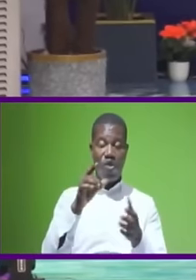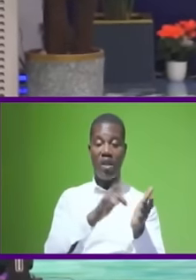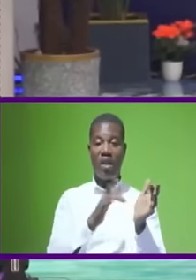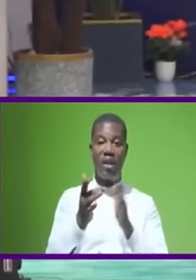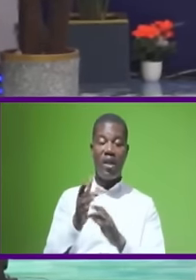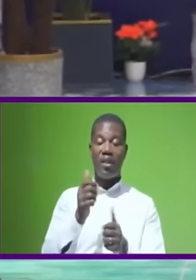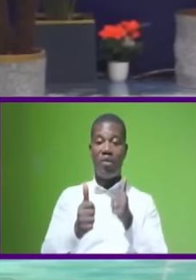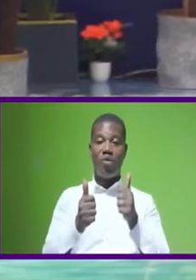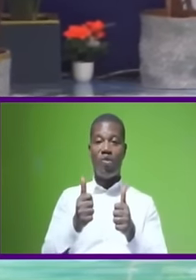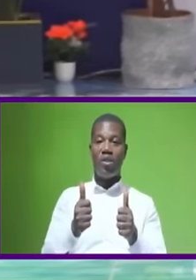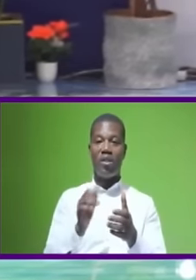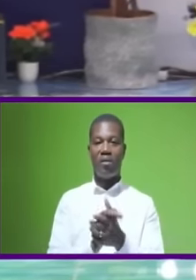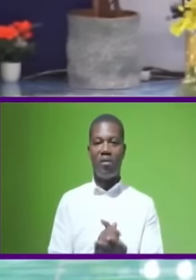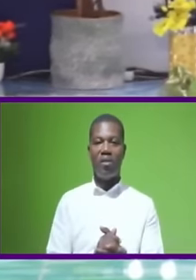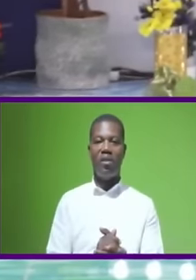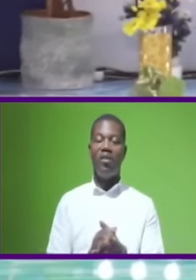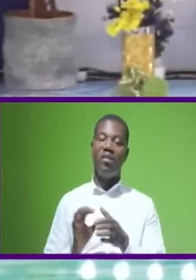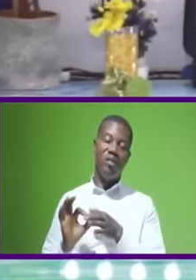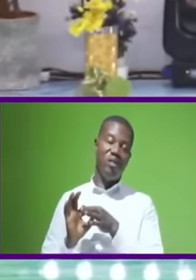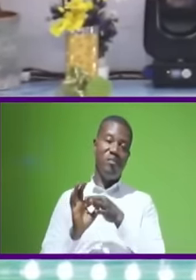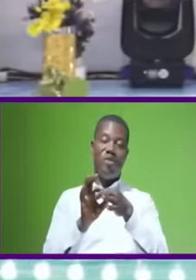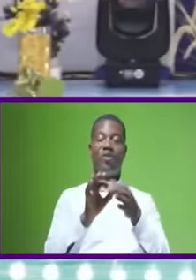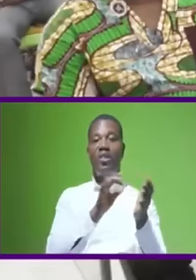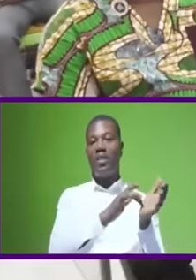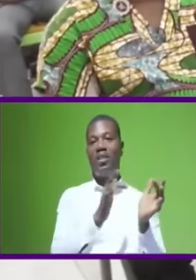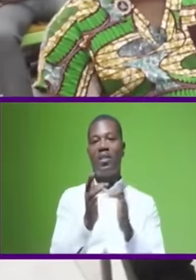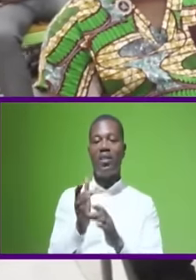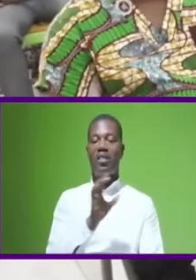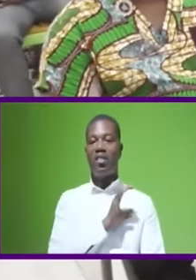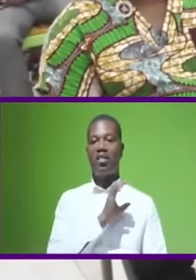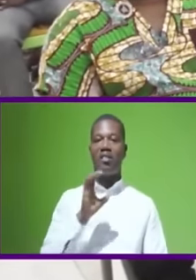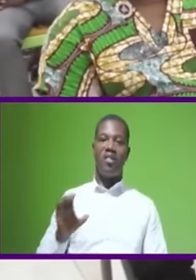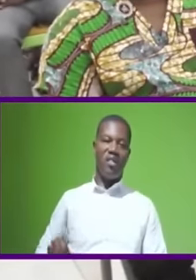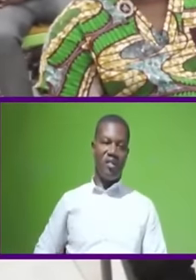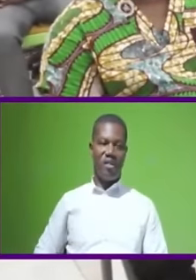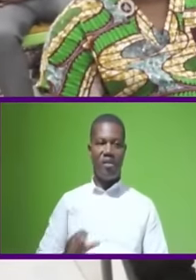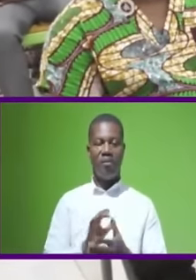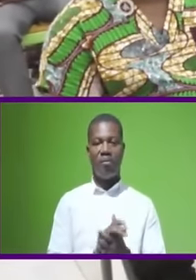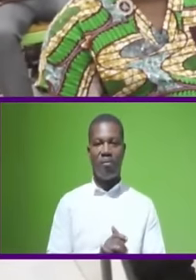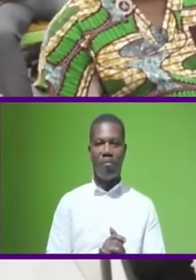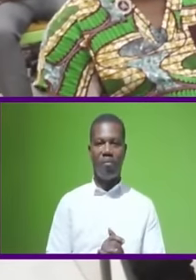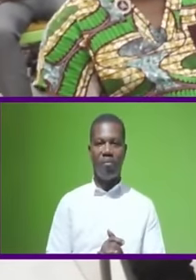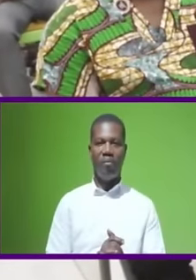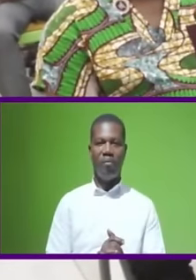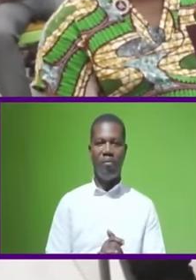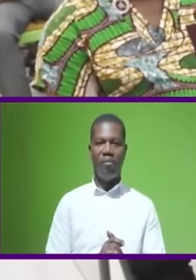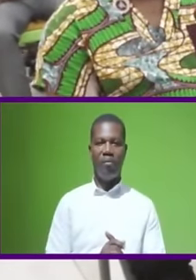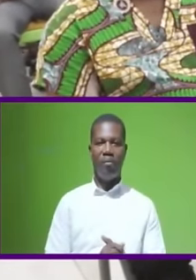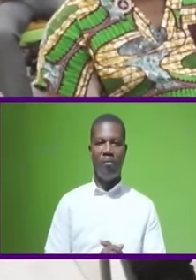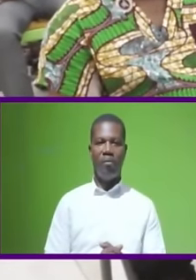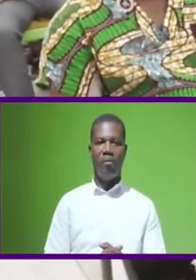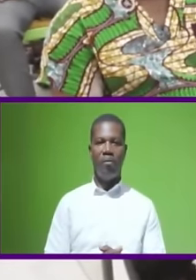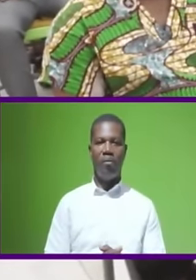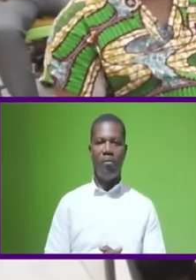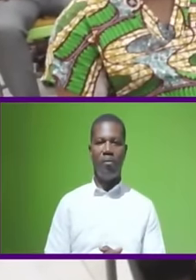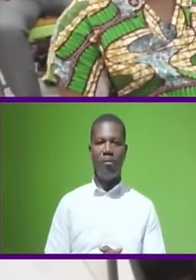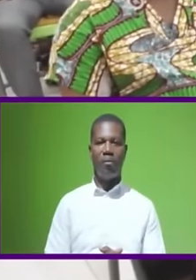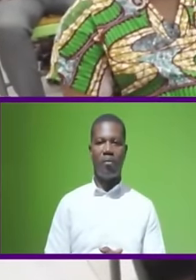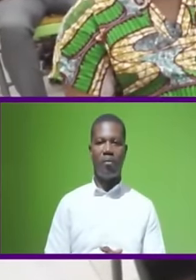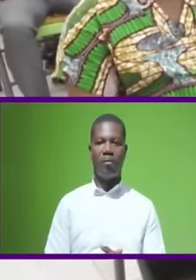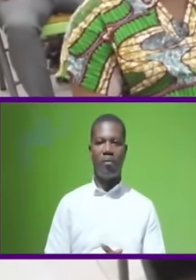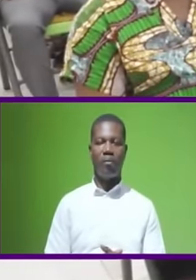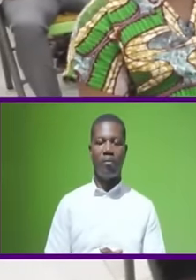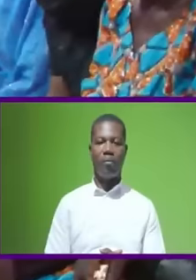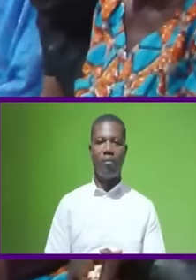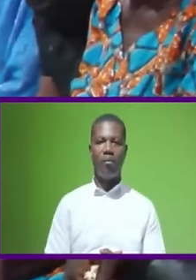entira. And I intentionally told you that let everything you do make Jesus Christ the